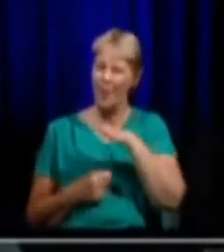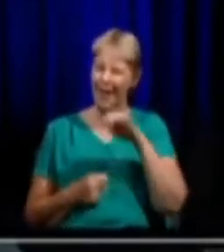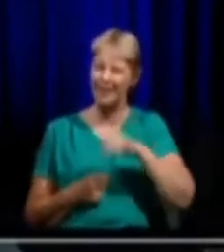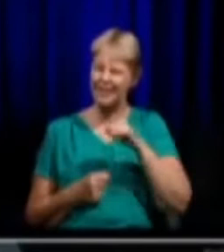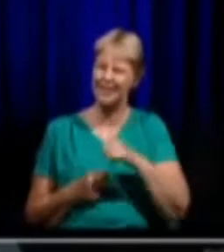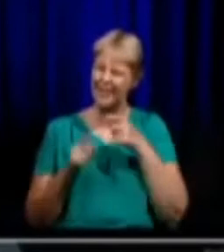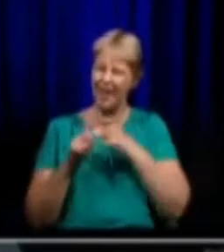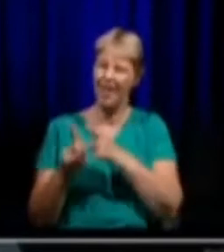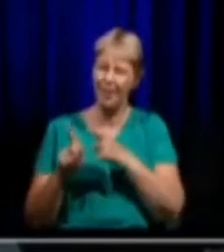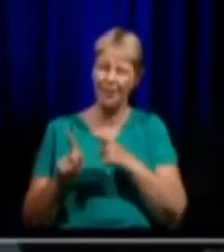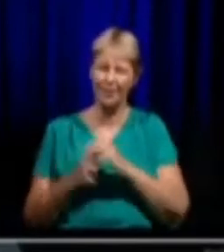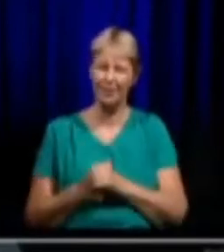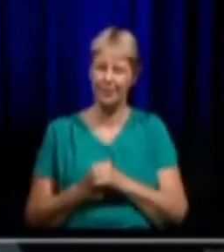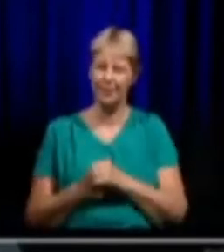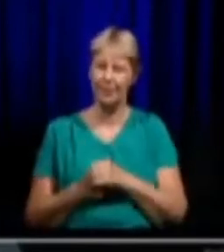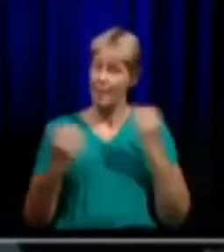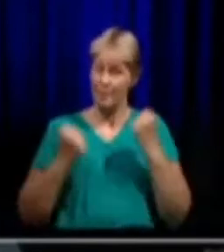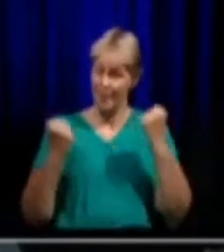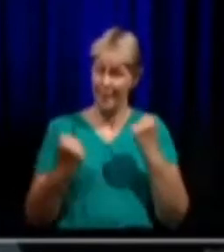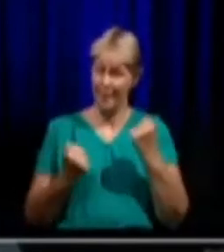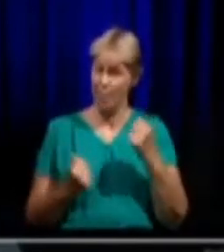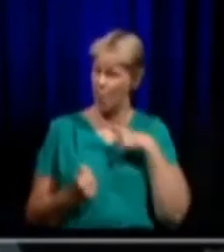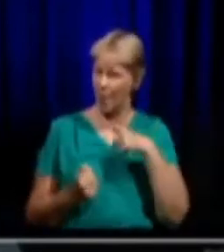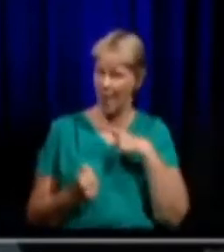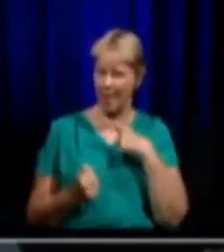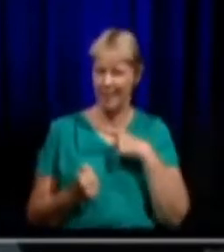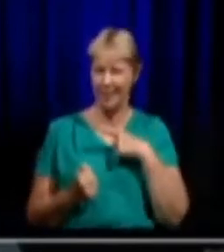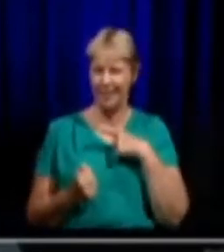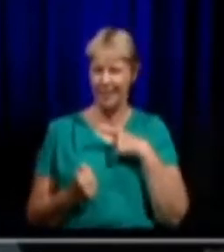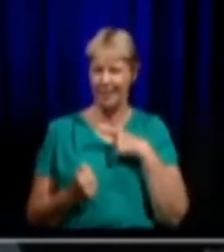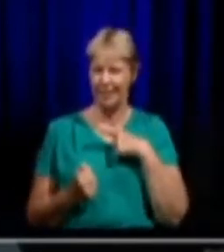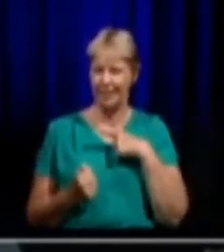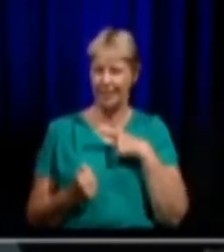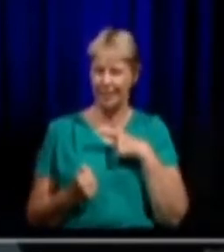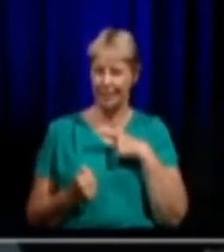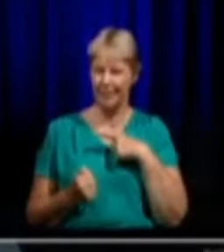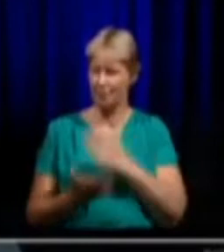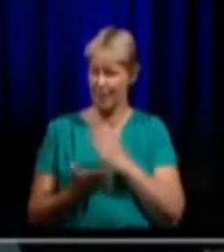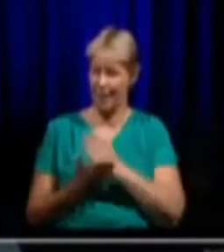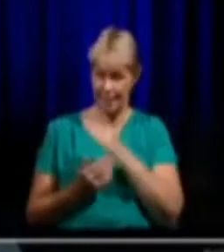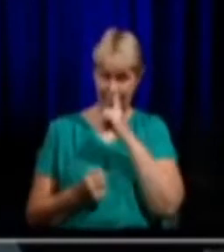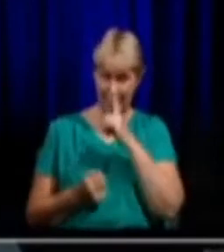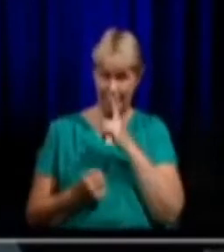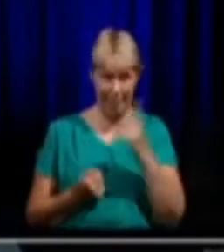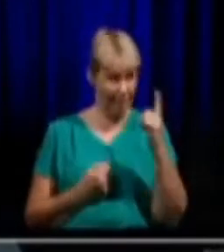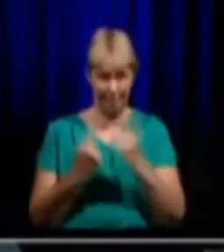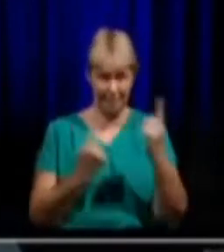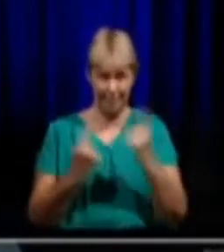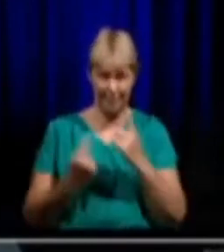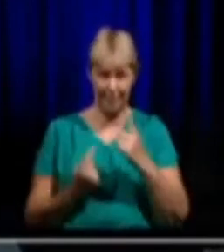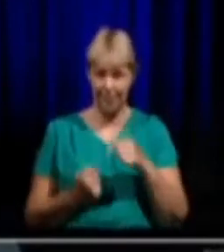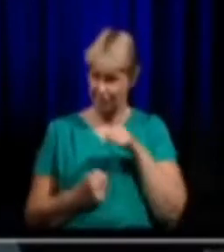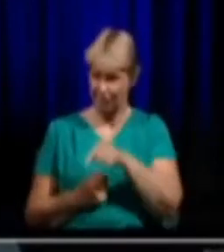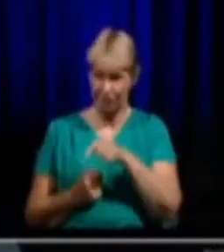is surprising, what is powerful about that video is that patients come in, not actors, actual patients come into the room. She keeps standing